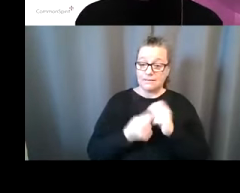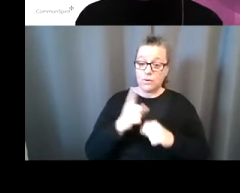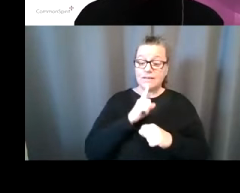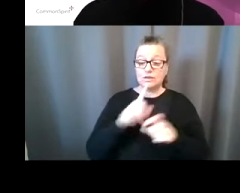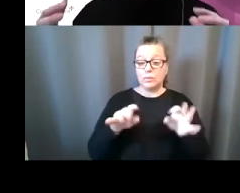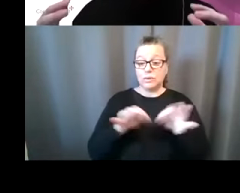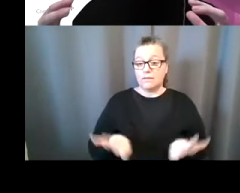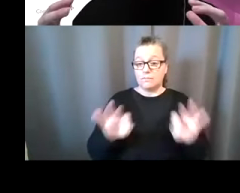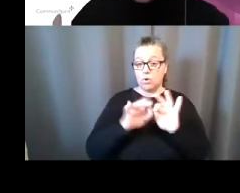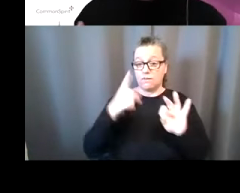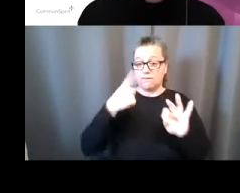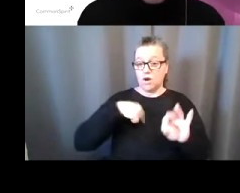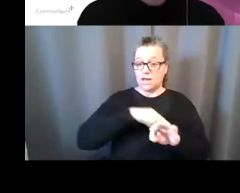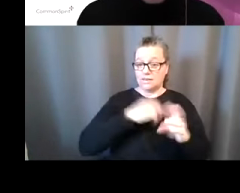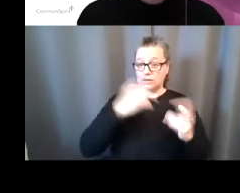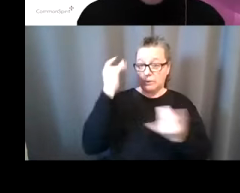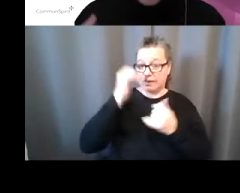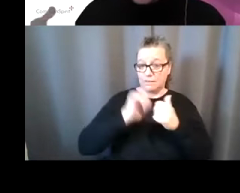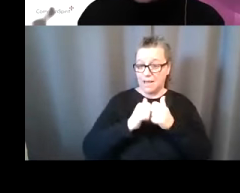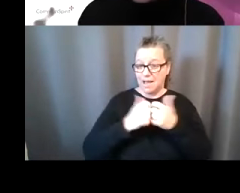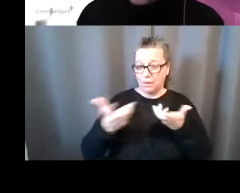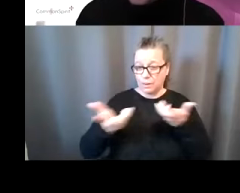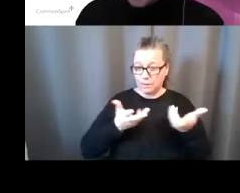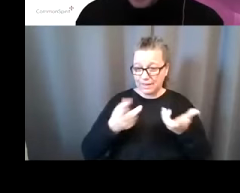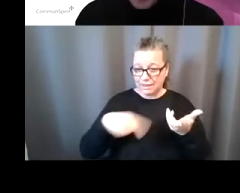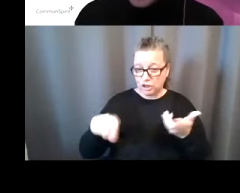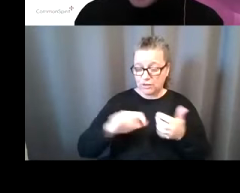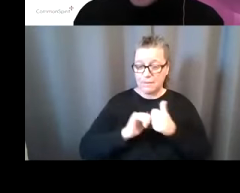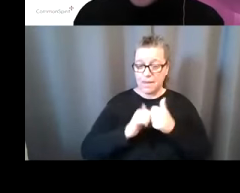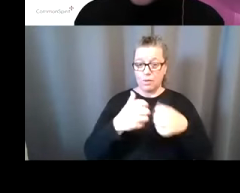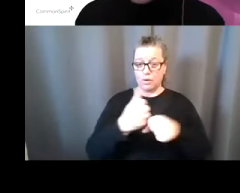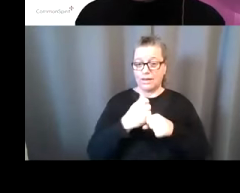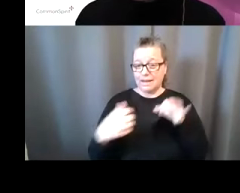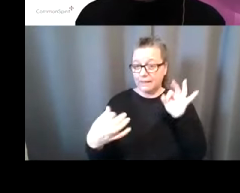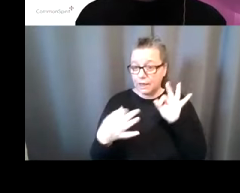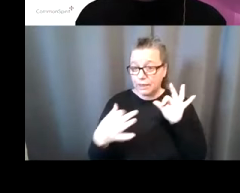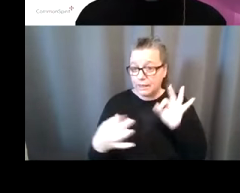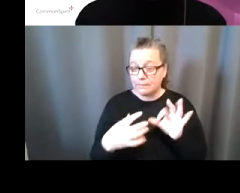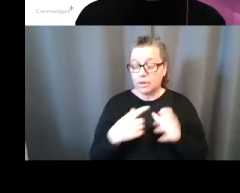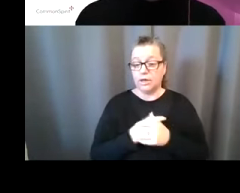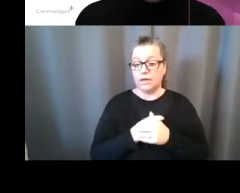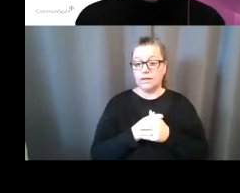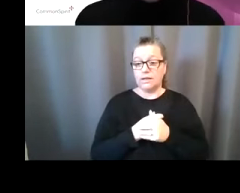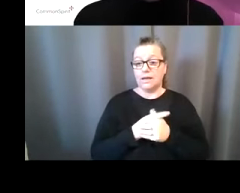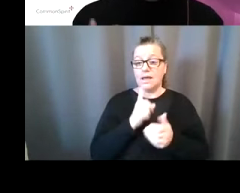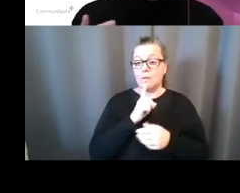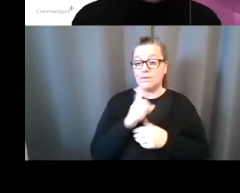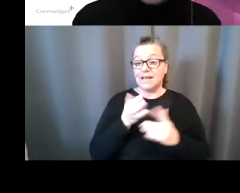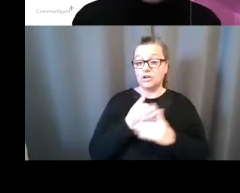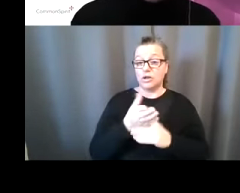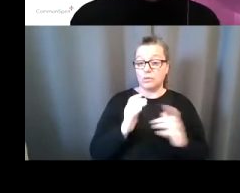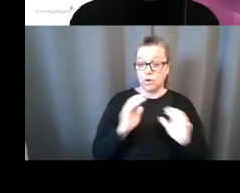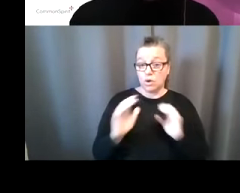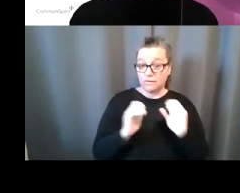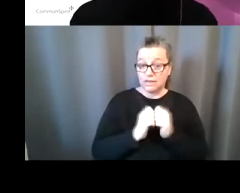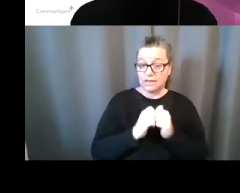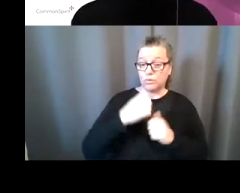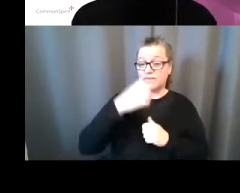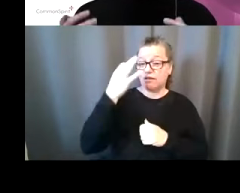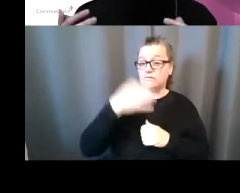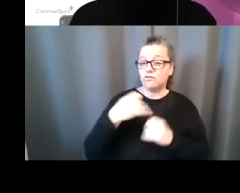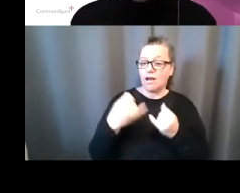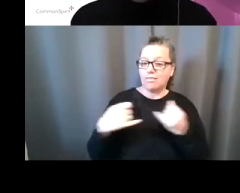really think about how we were engaging them and how we were getting their input. And it was actually through conversations with our frontline team members that we